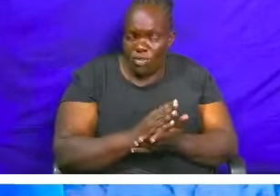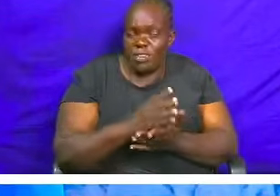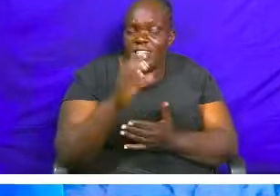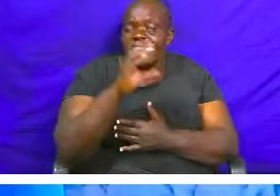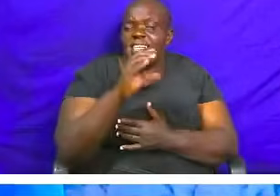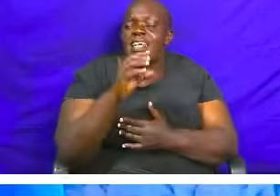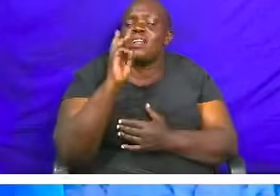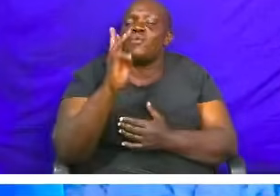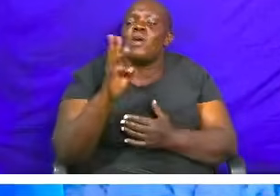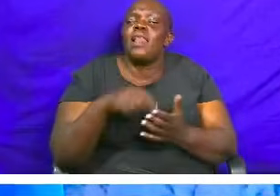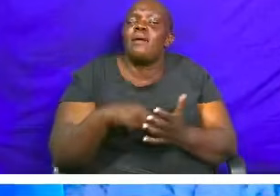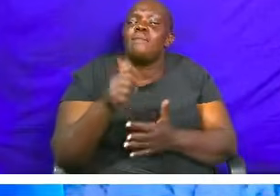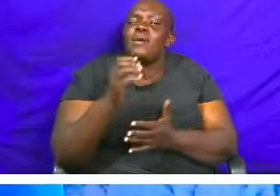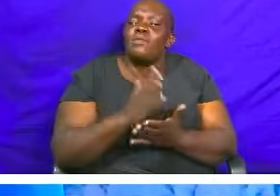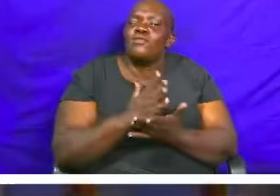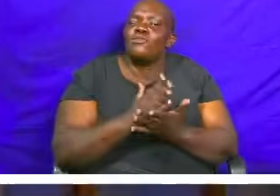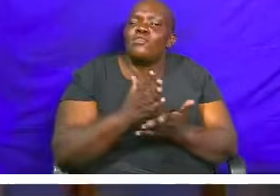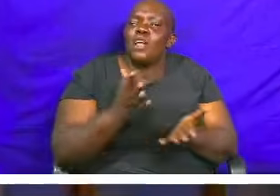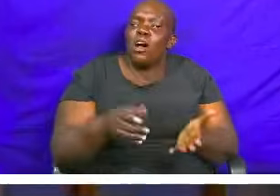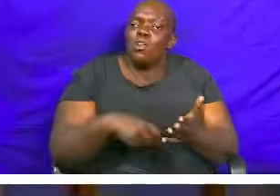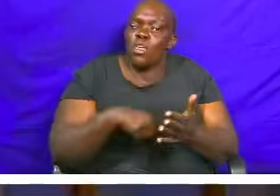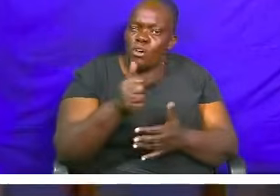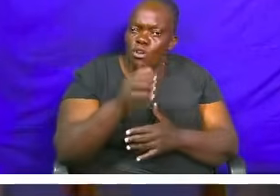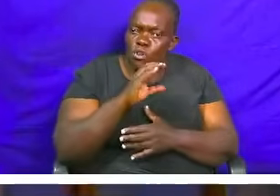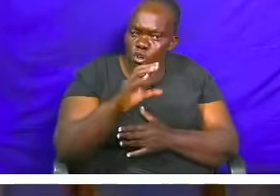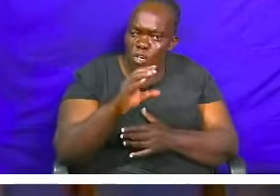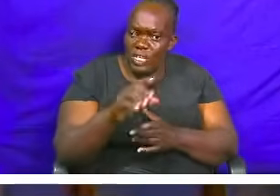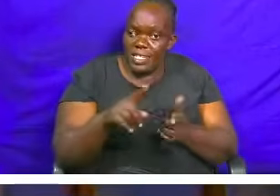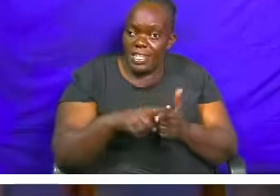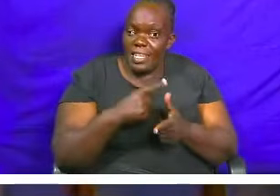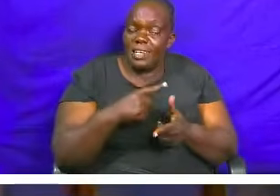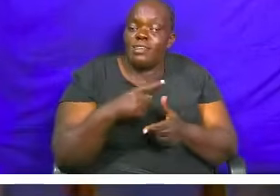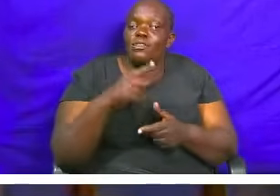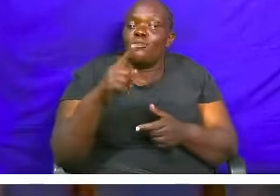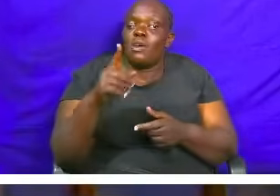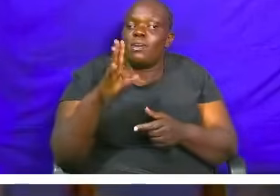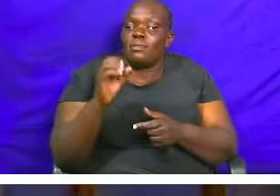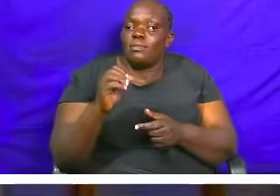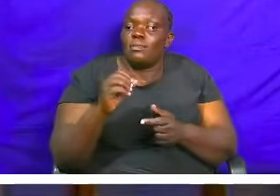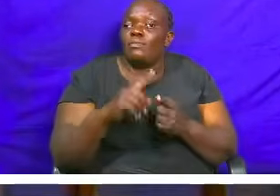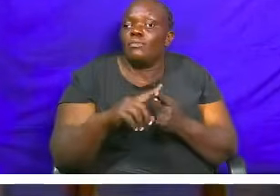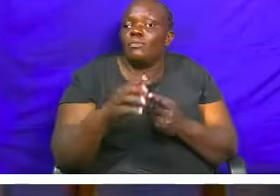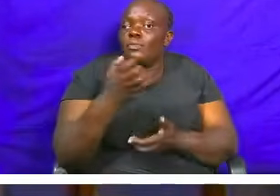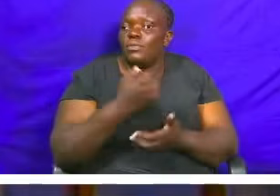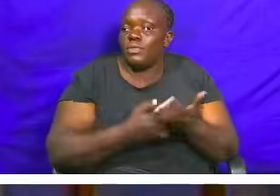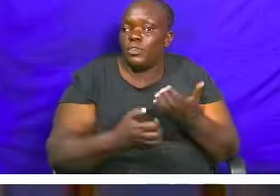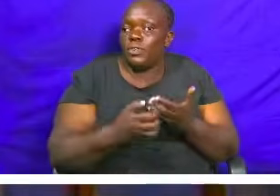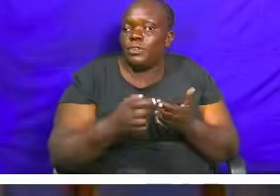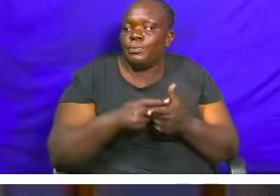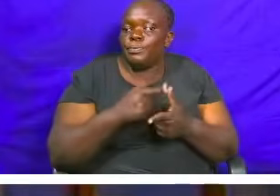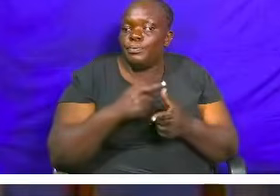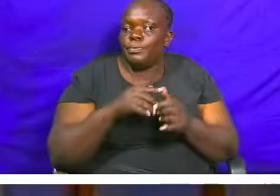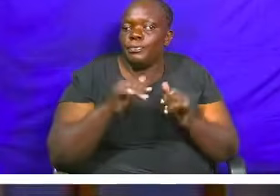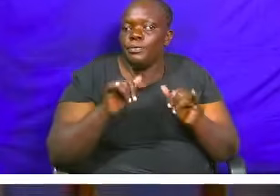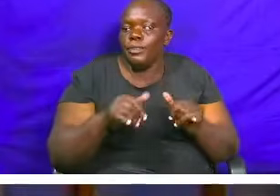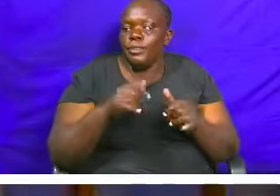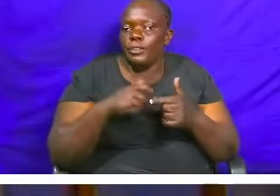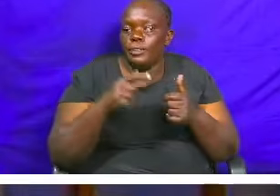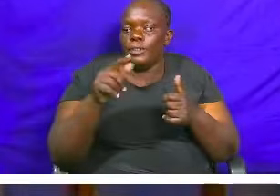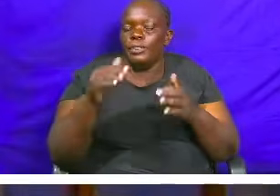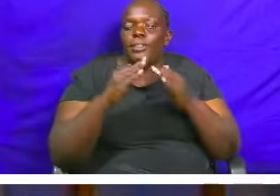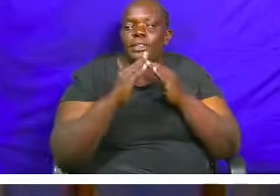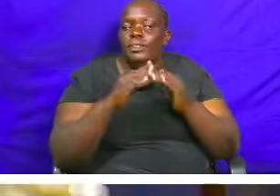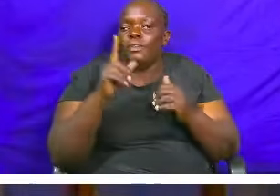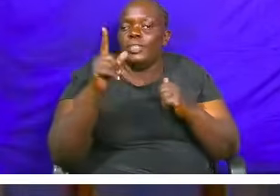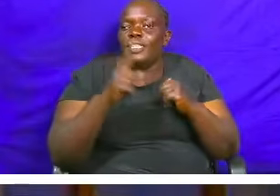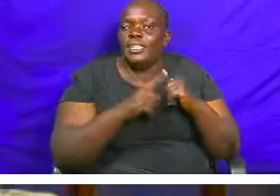Yeah. So if the currency depreciates, it is a disadvantage to the economy. So it has stabilized it from that high of